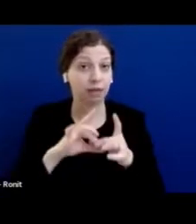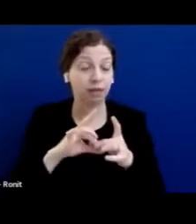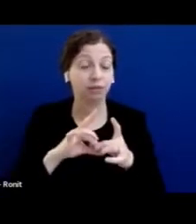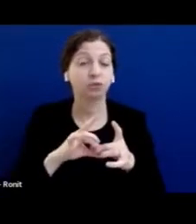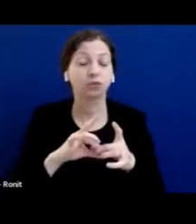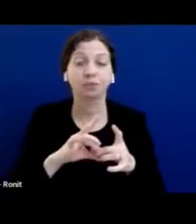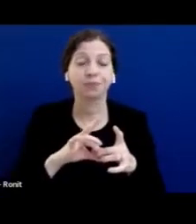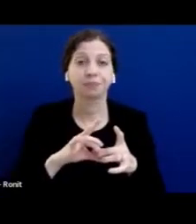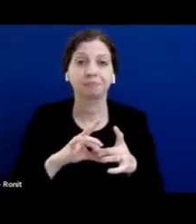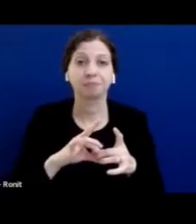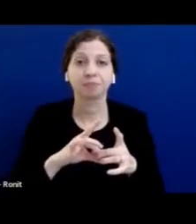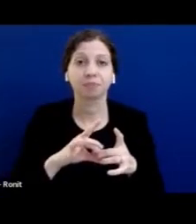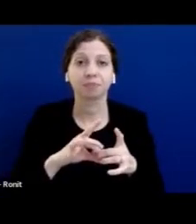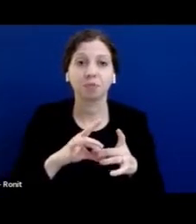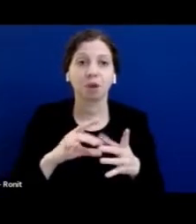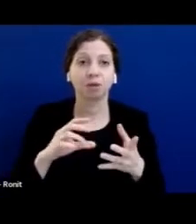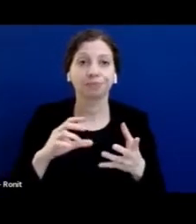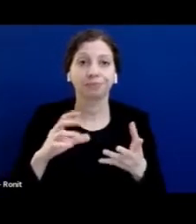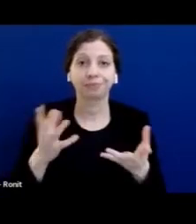absolutely not meant that her,